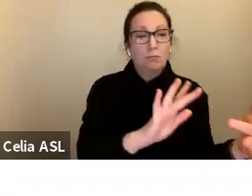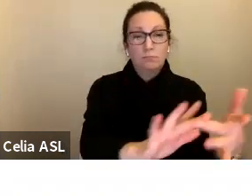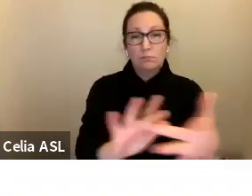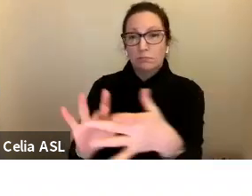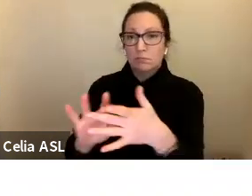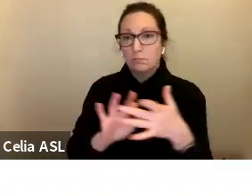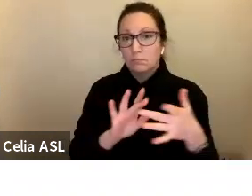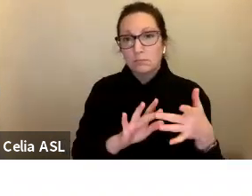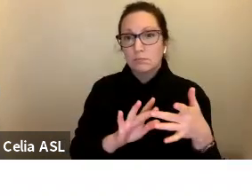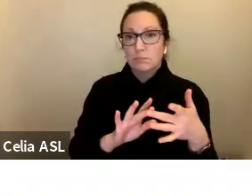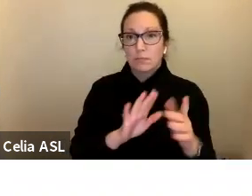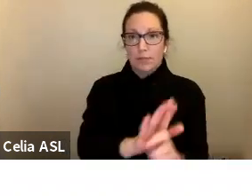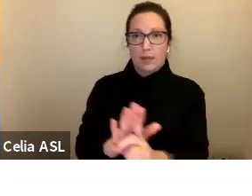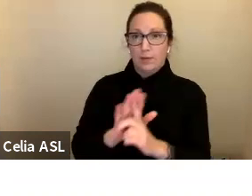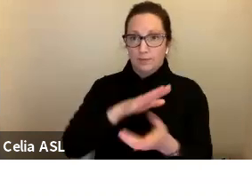Yes.